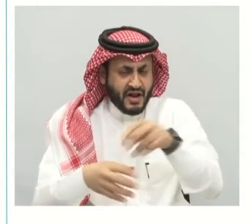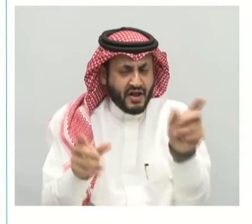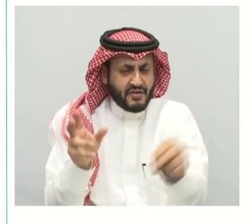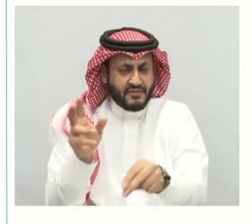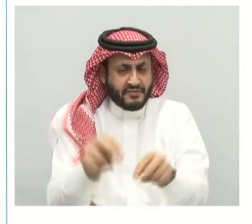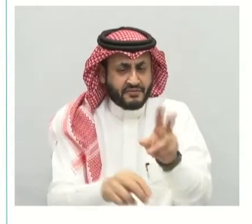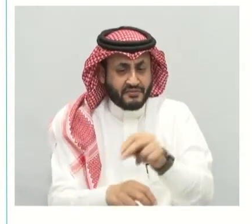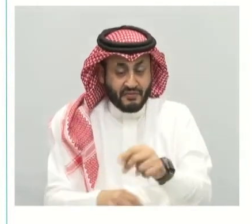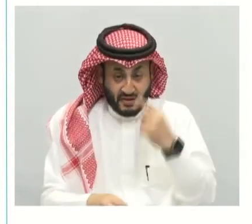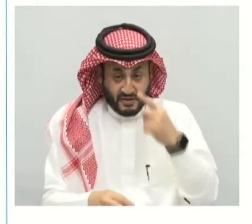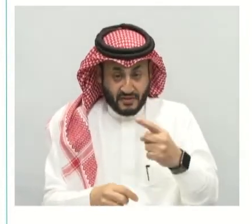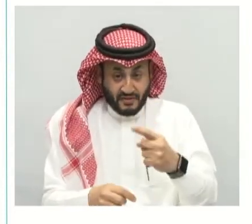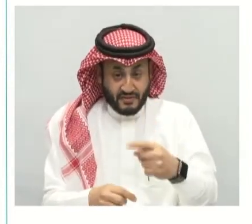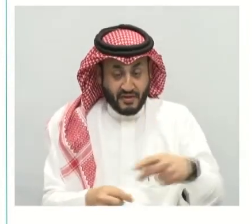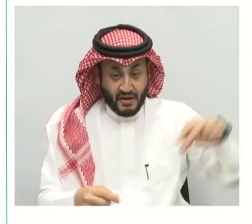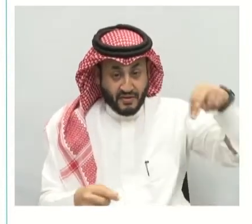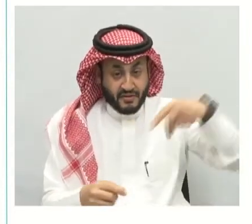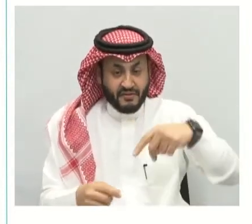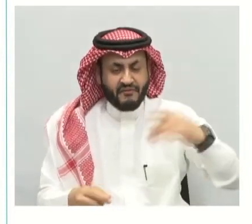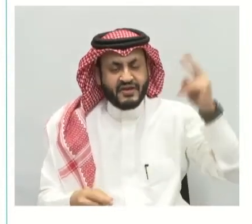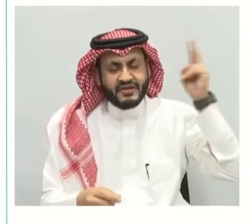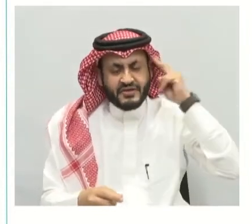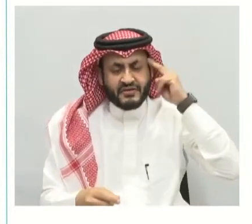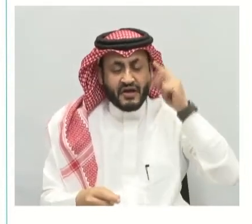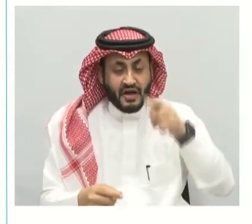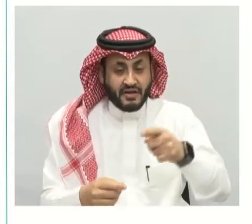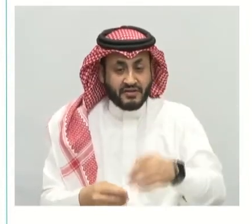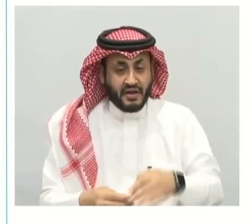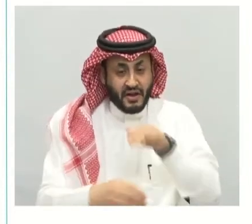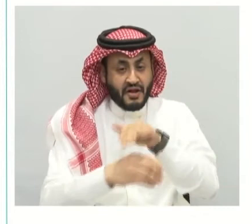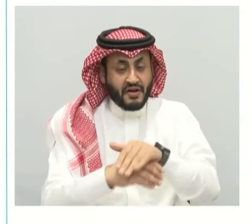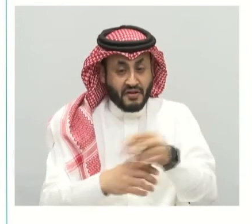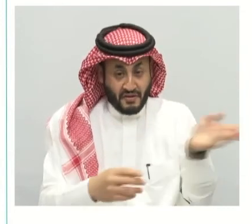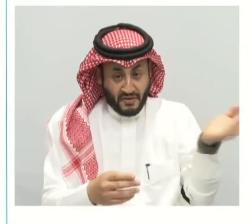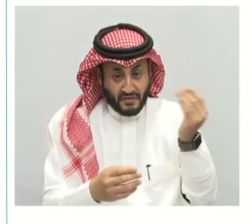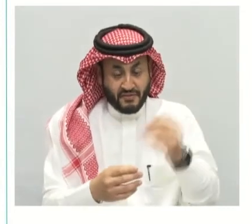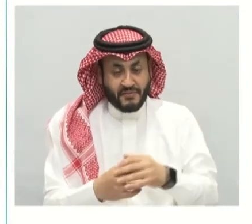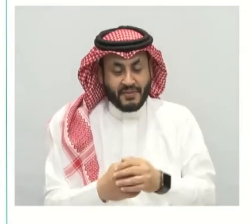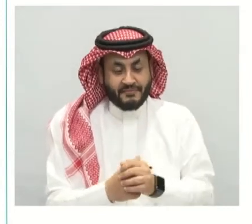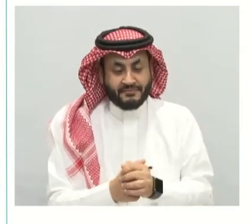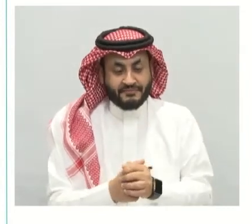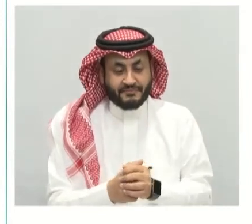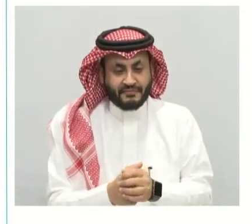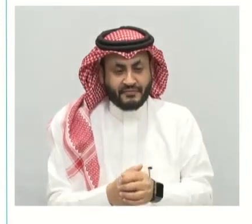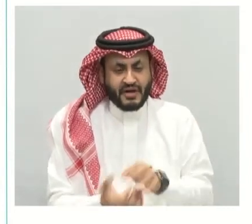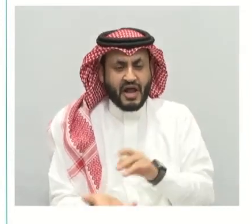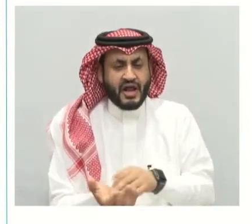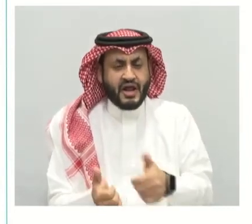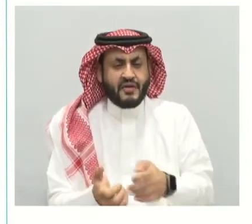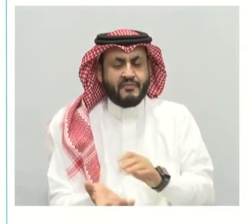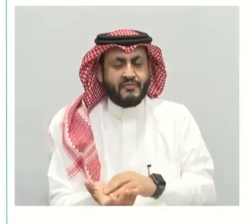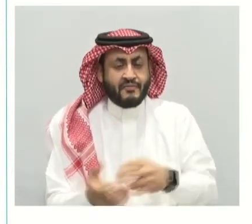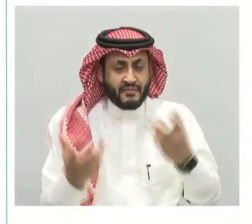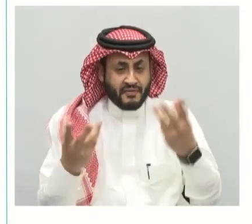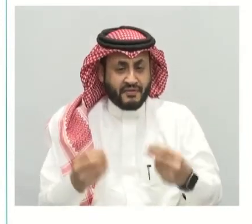your part. Imagine that someone will visit Saudi Arabia and you're going to reserve a resort. For example, the location,